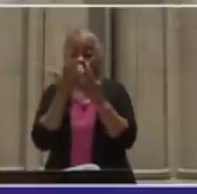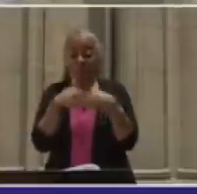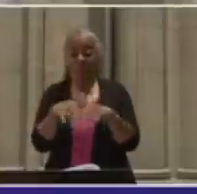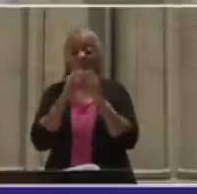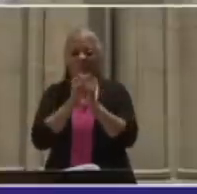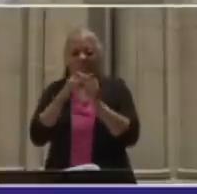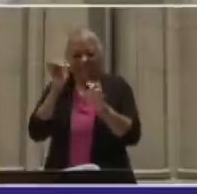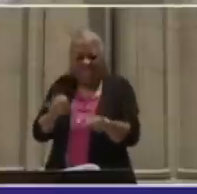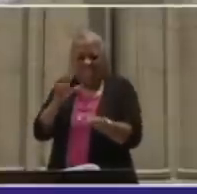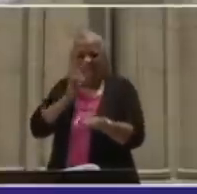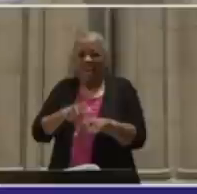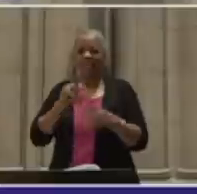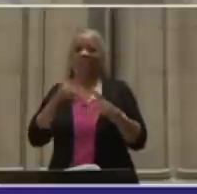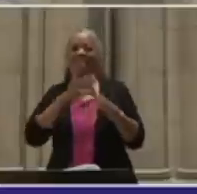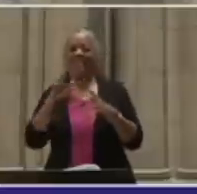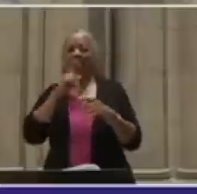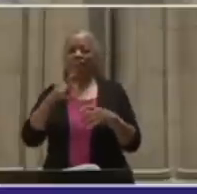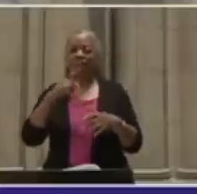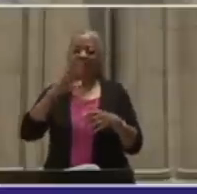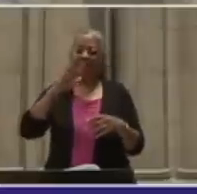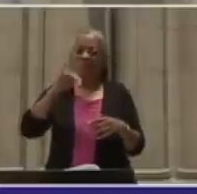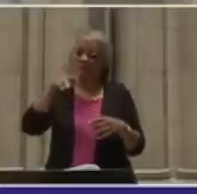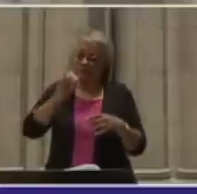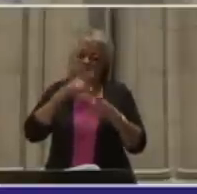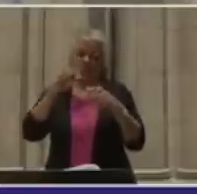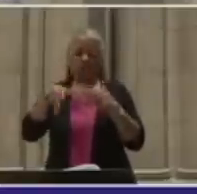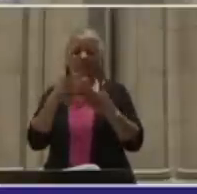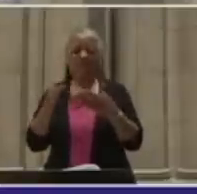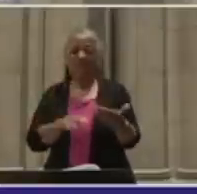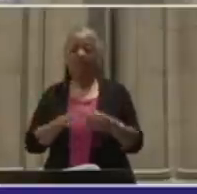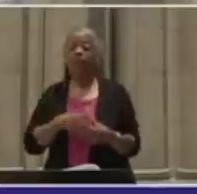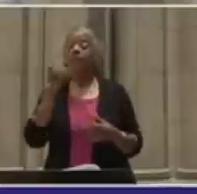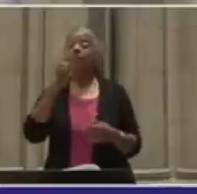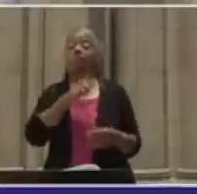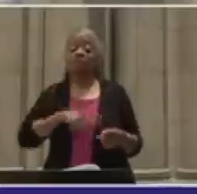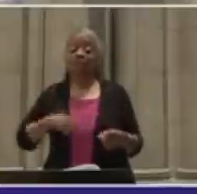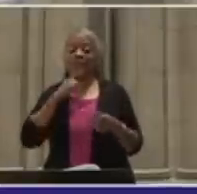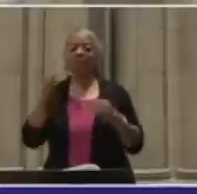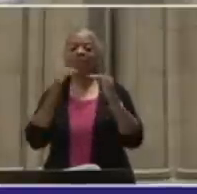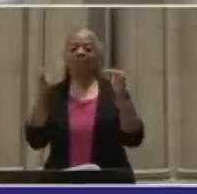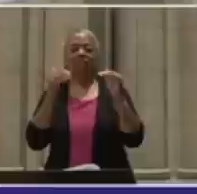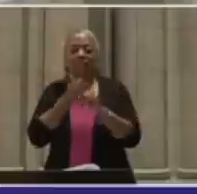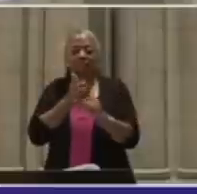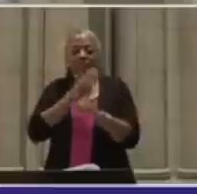the answer. That's the antibiotic for all of this death. Dr. King once said, justice is the only absolute guarantee